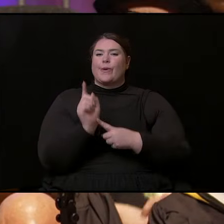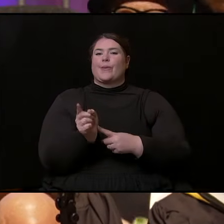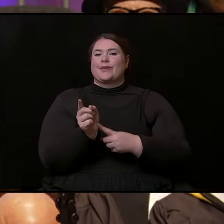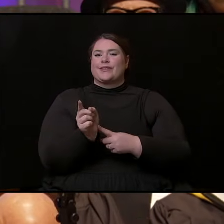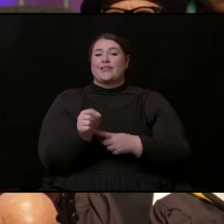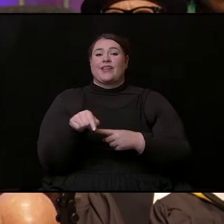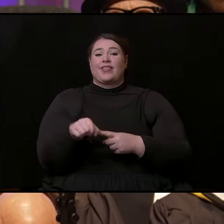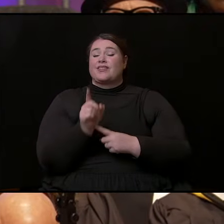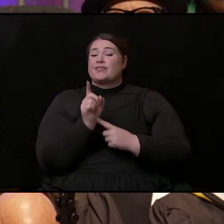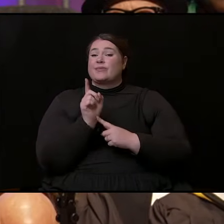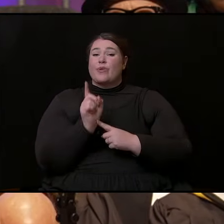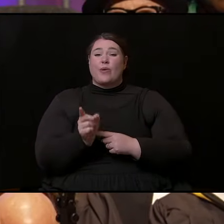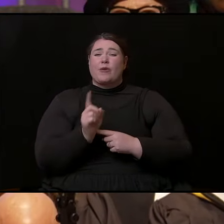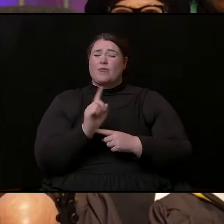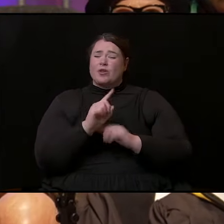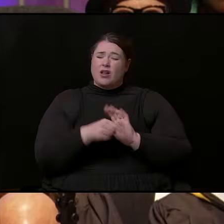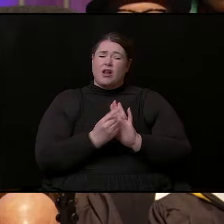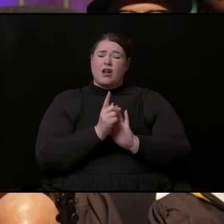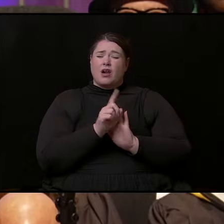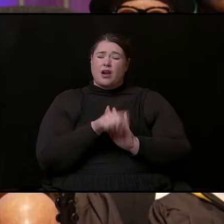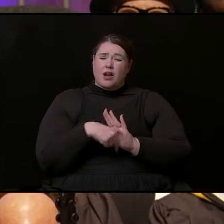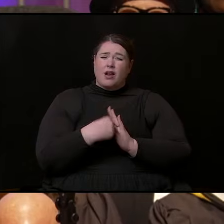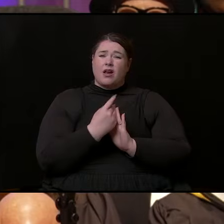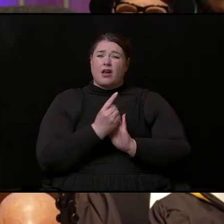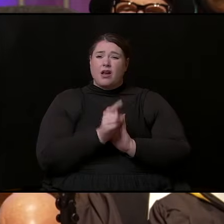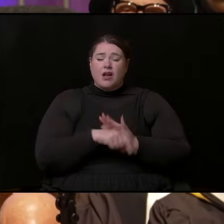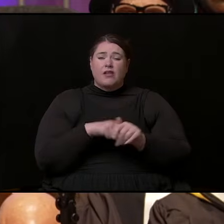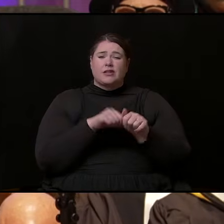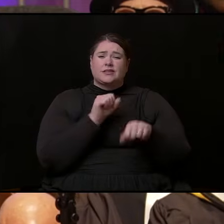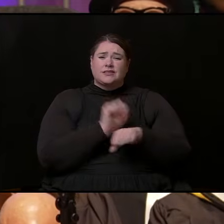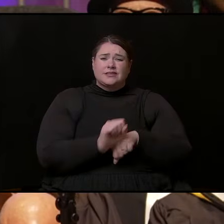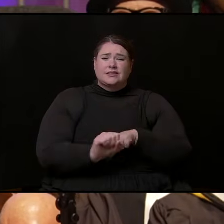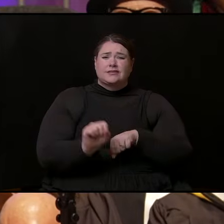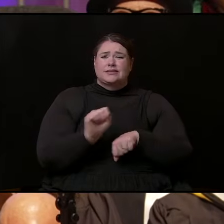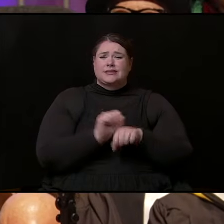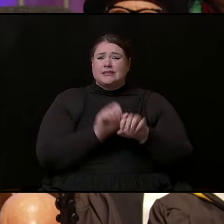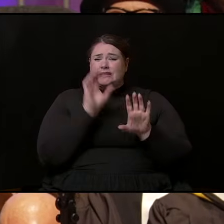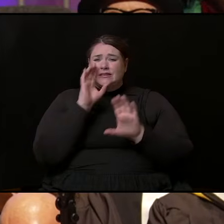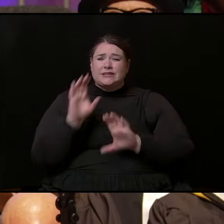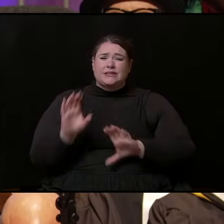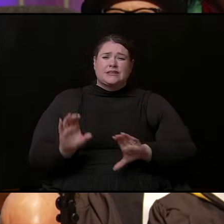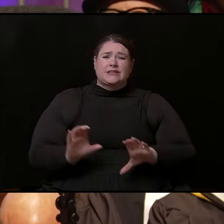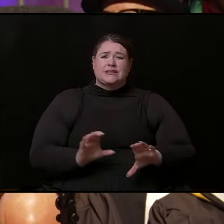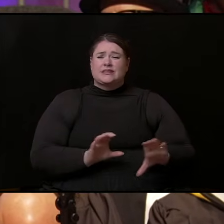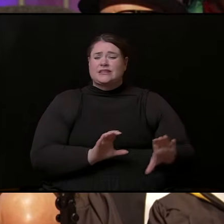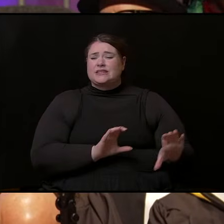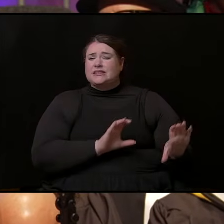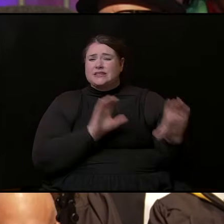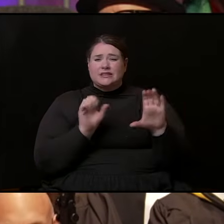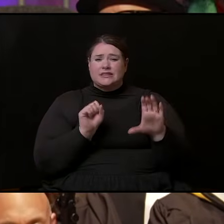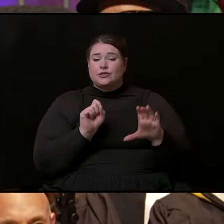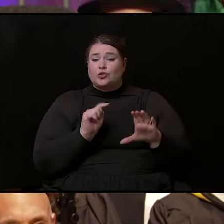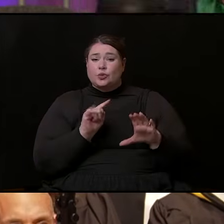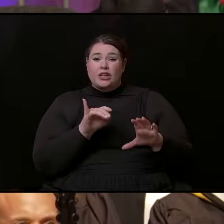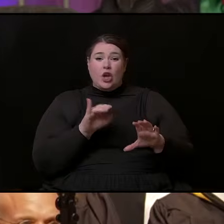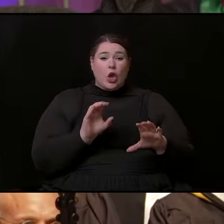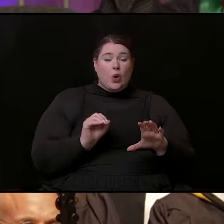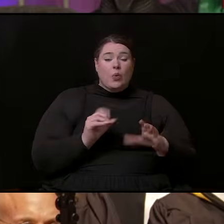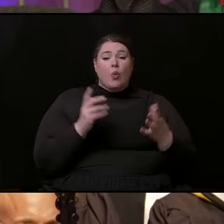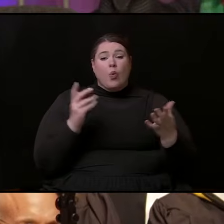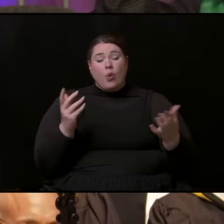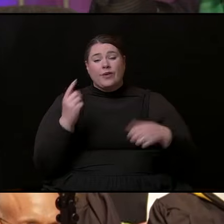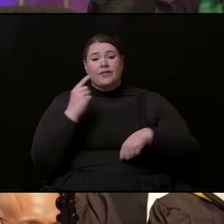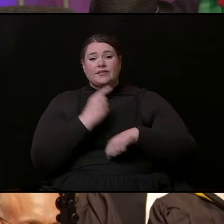what all of those hours at the studio, the late nights online, or perhaps the days that they